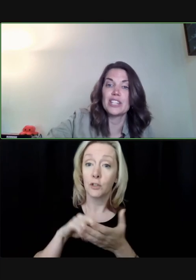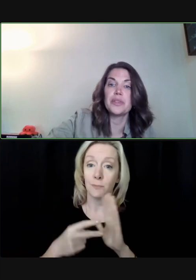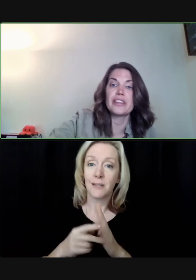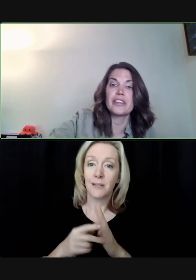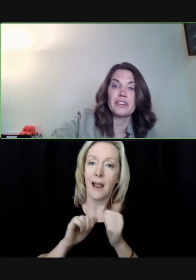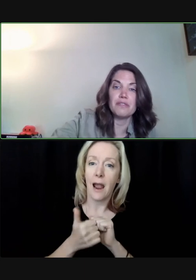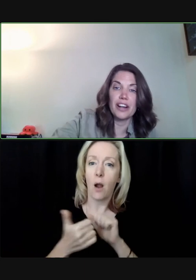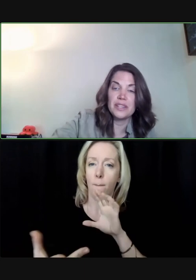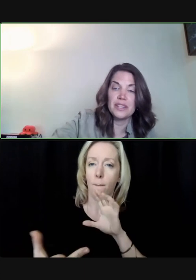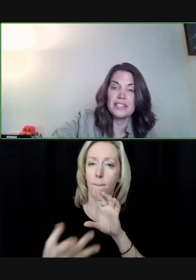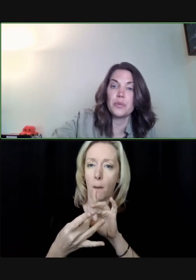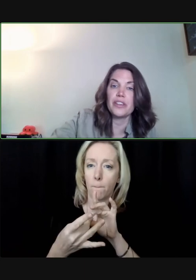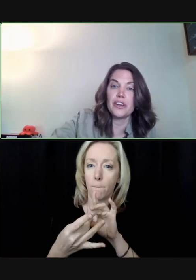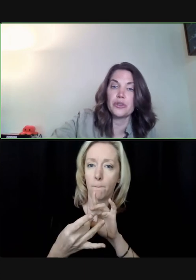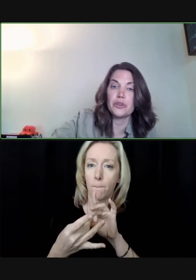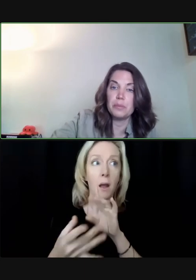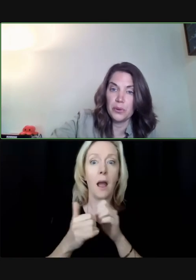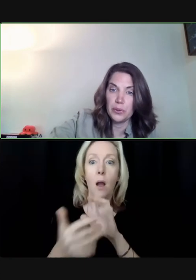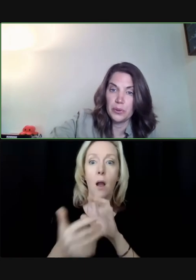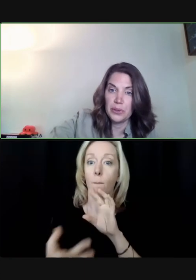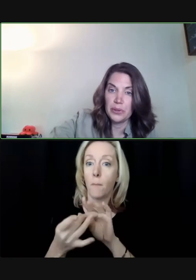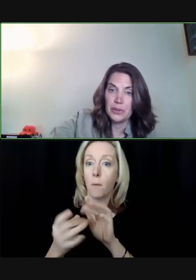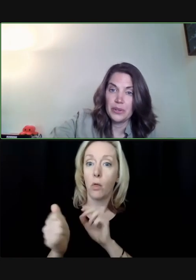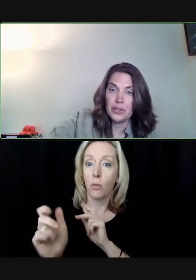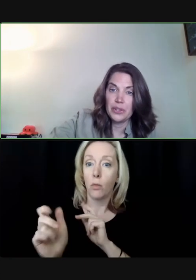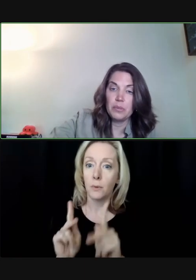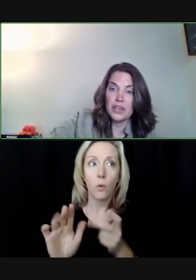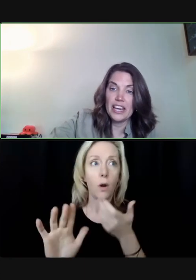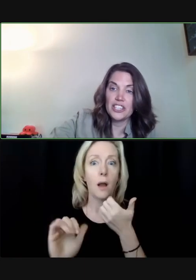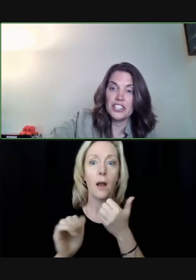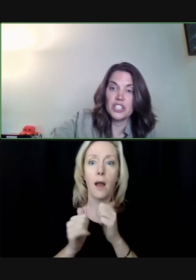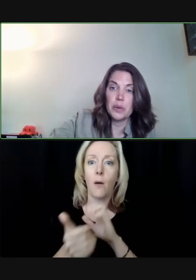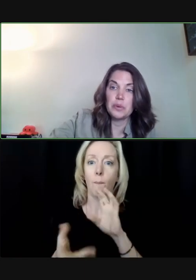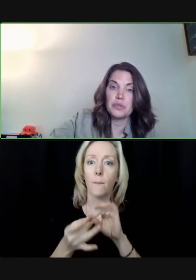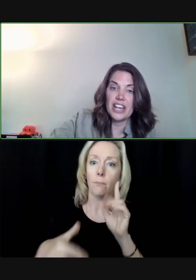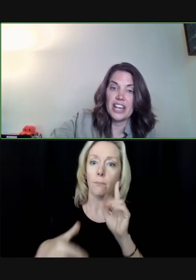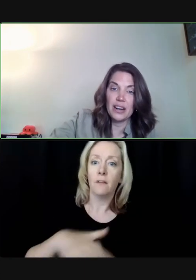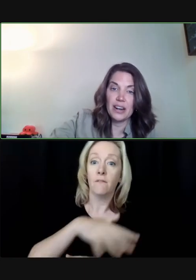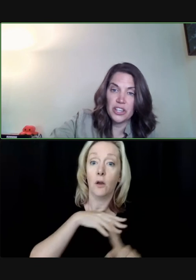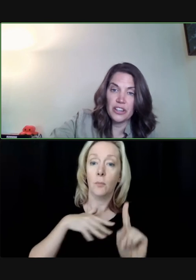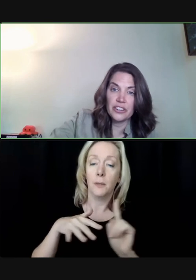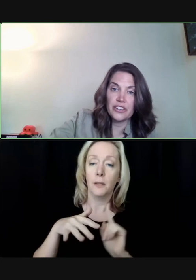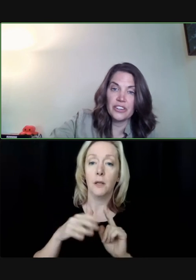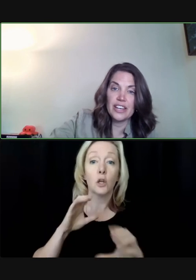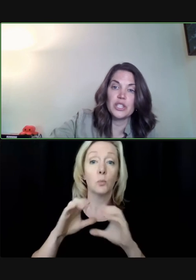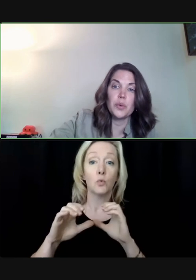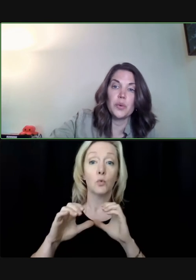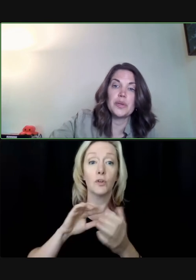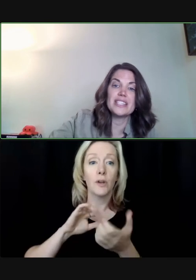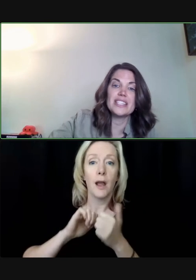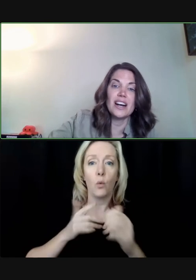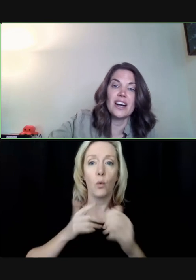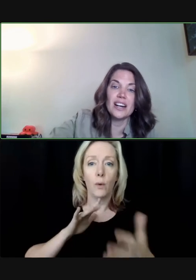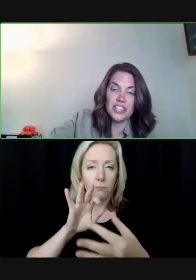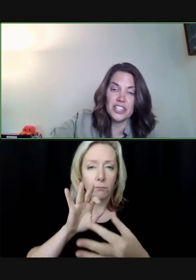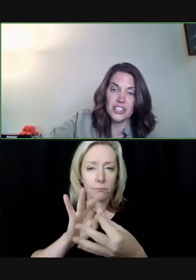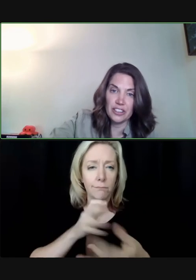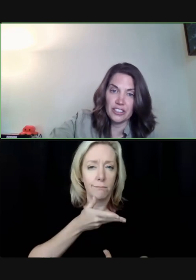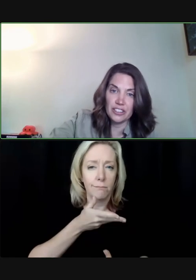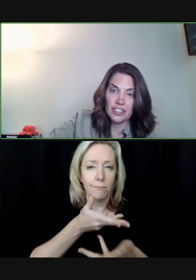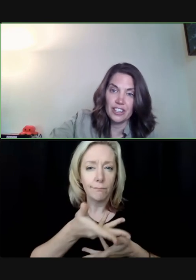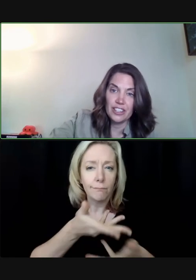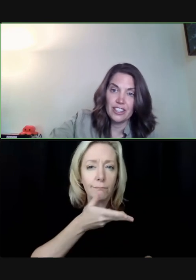people connect with their environment and with other people. Communication is the way we reach out to each other. It's the way we